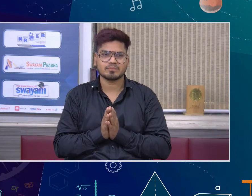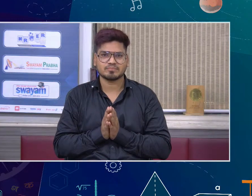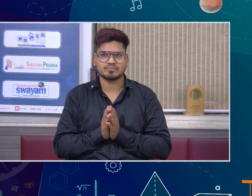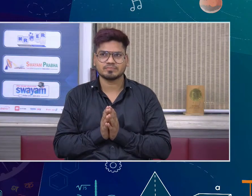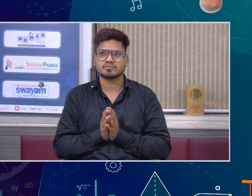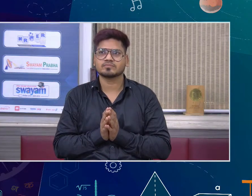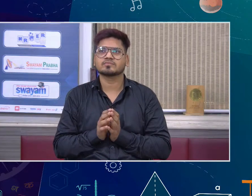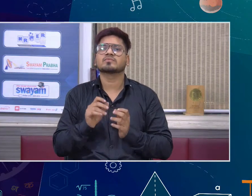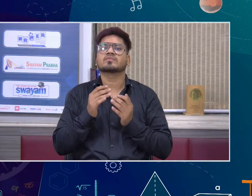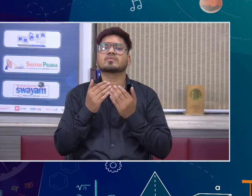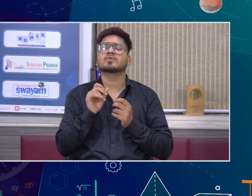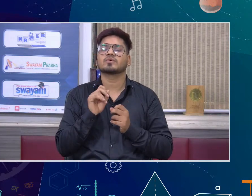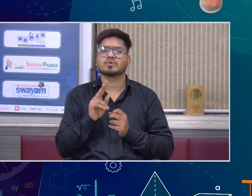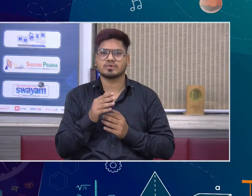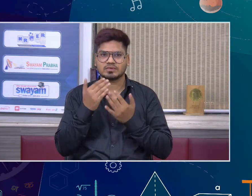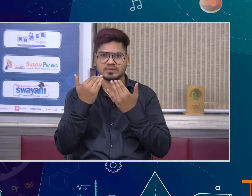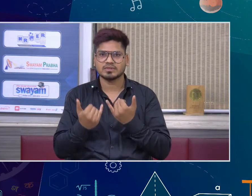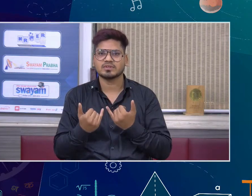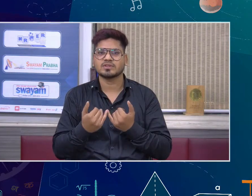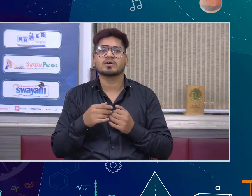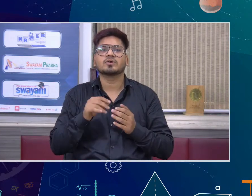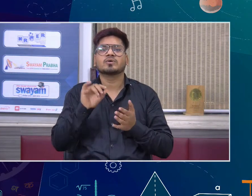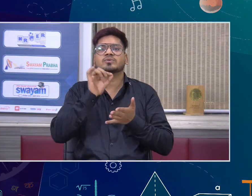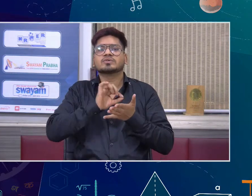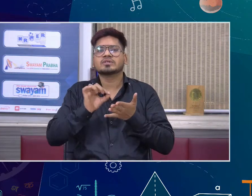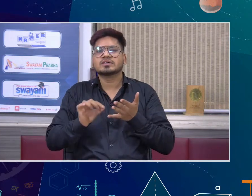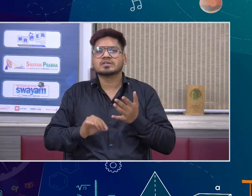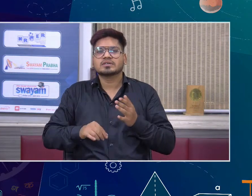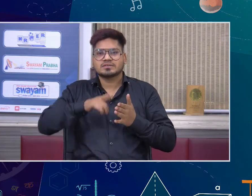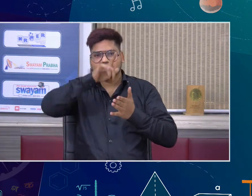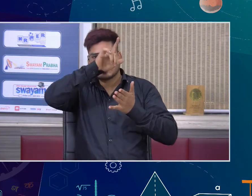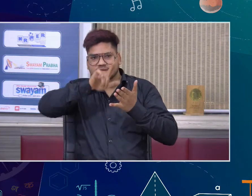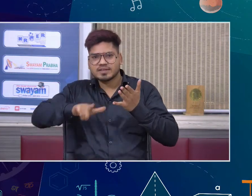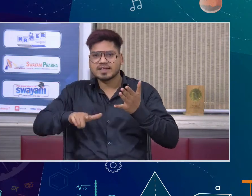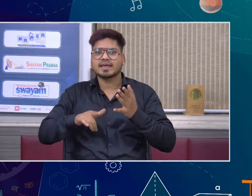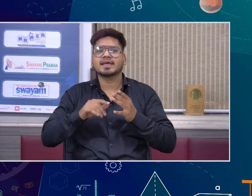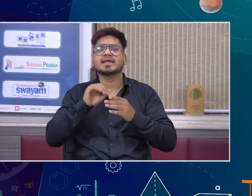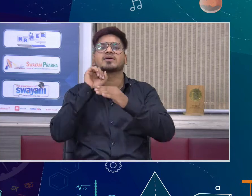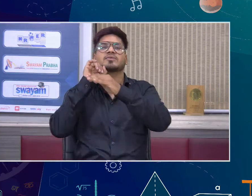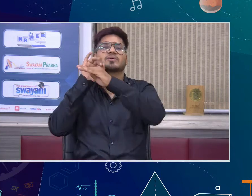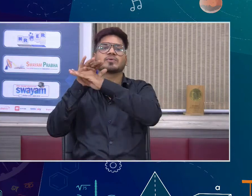Okay. And what's written in this letter to God?